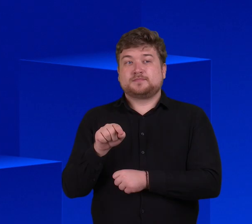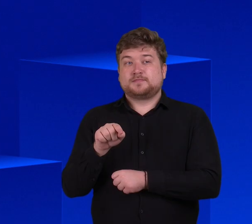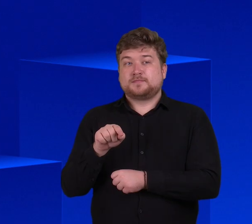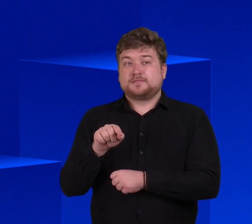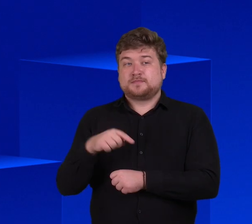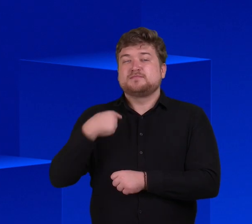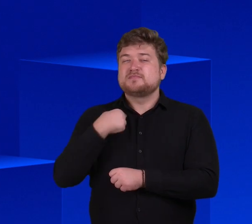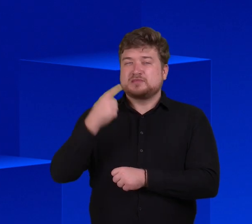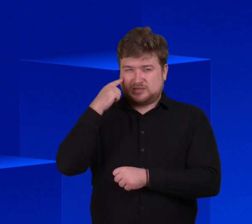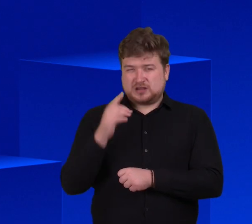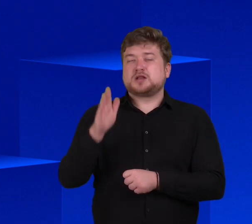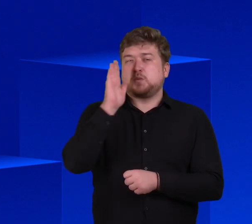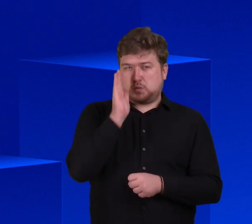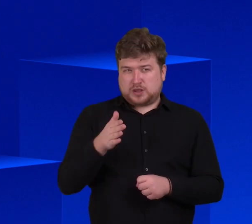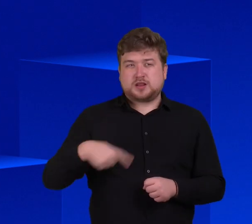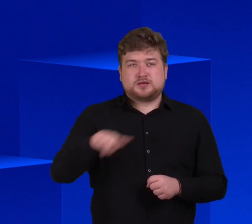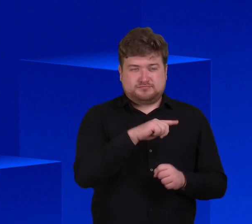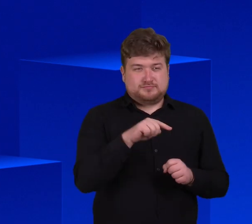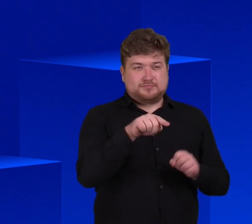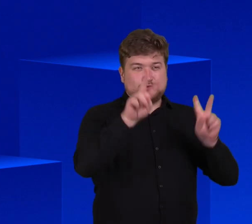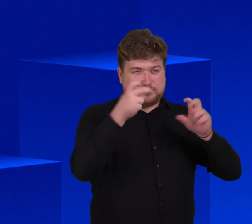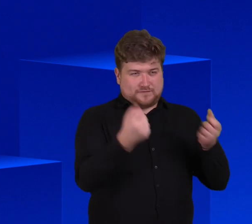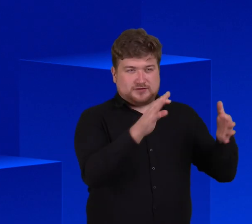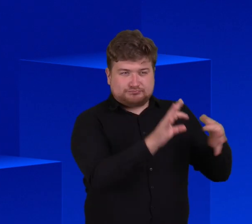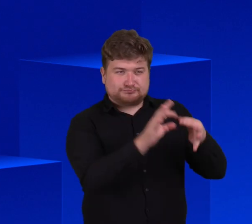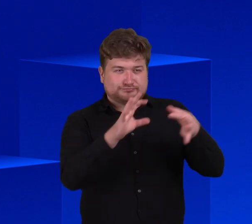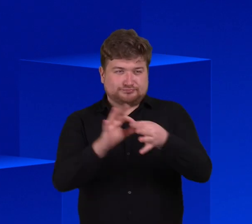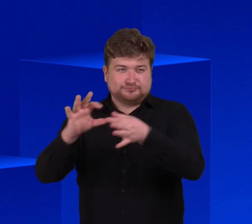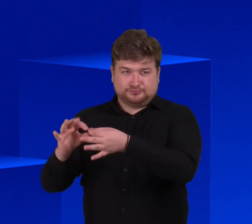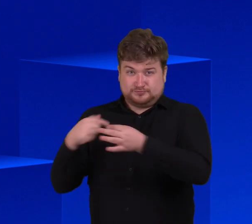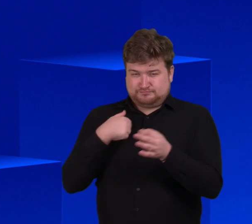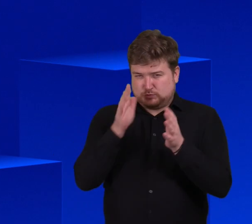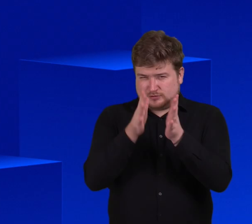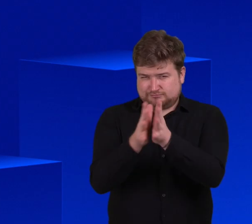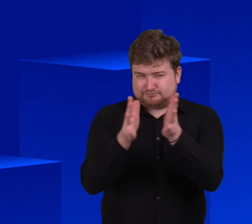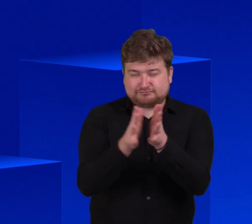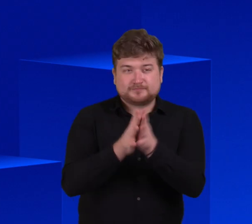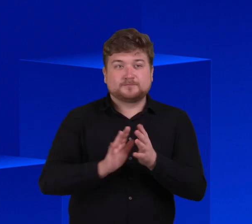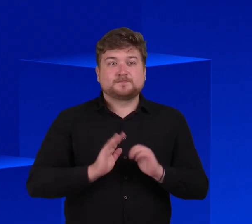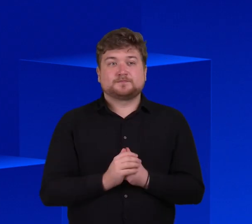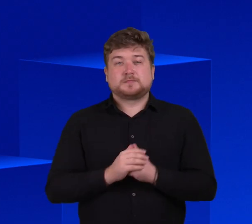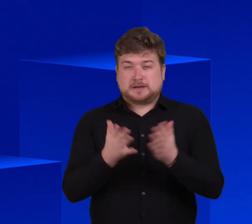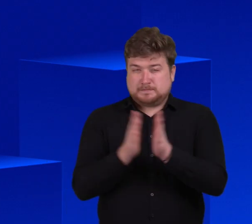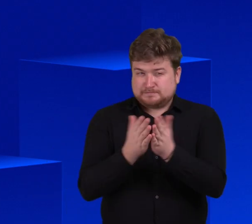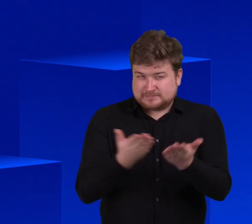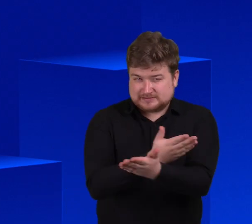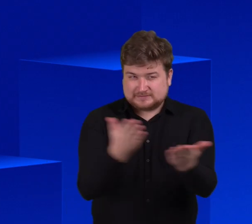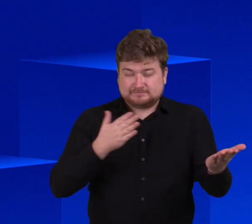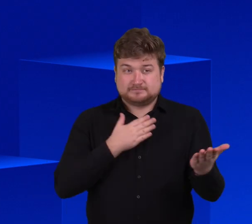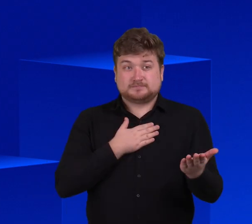you have ever heard about what ESPON is about. So a show of hands, who knows what ESPON is?